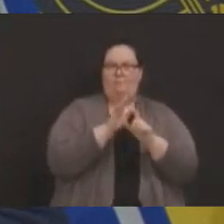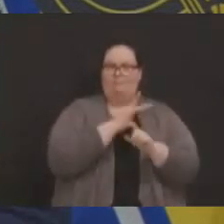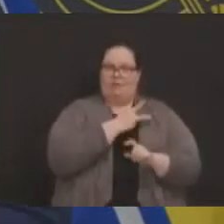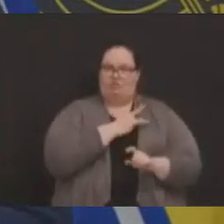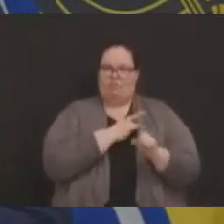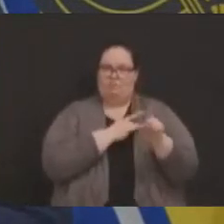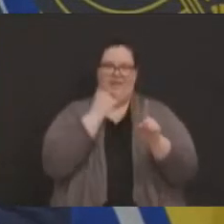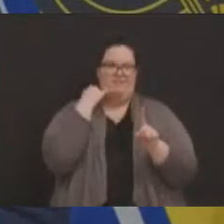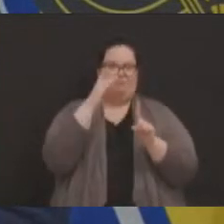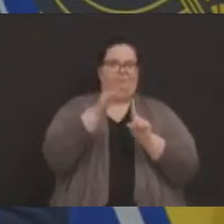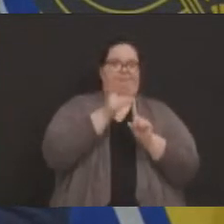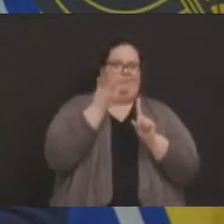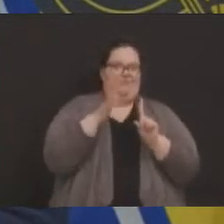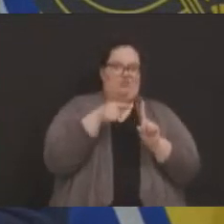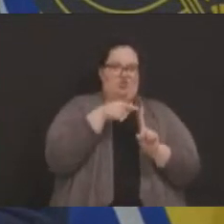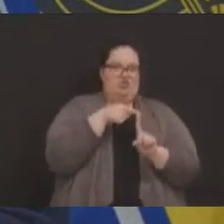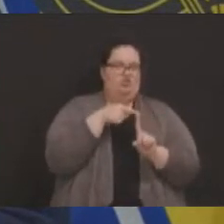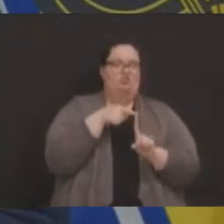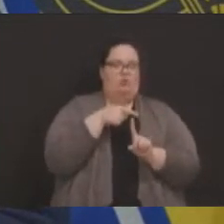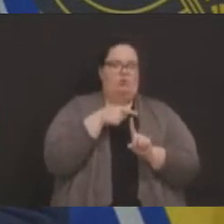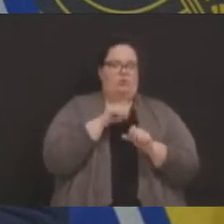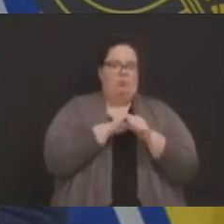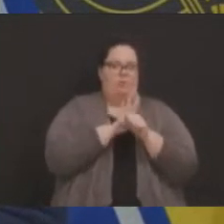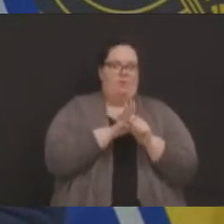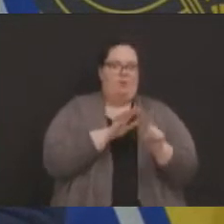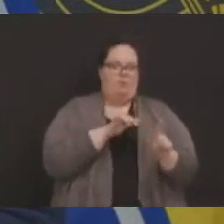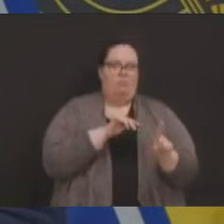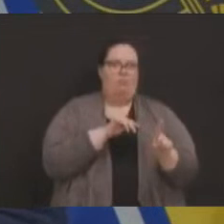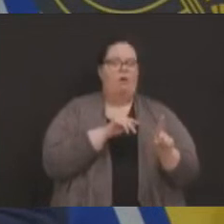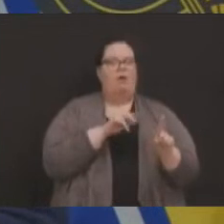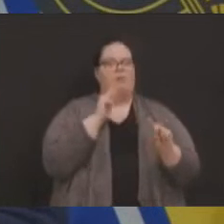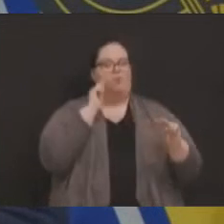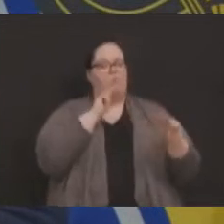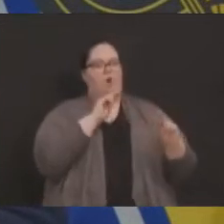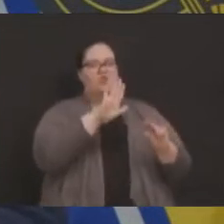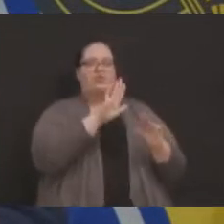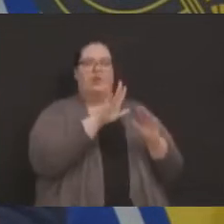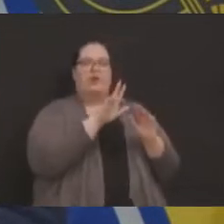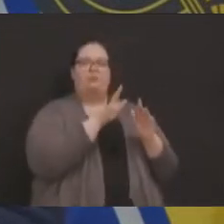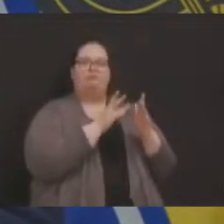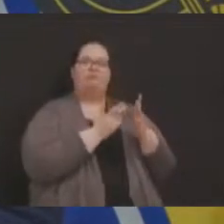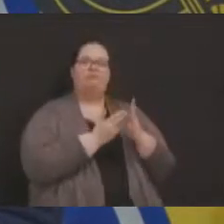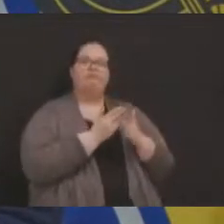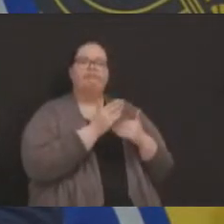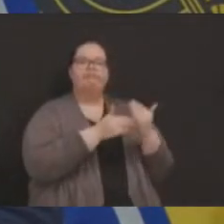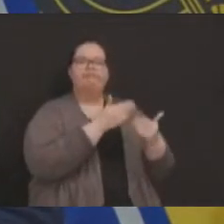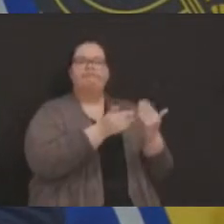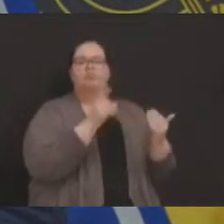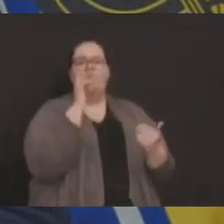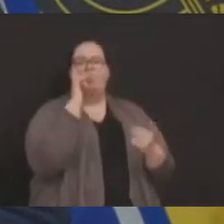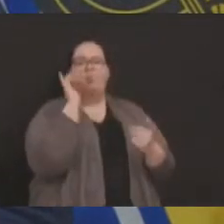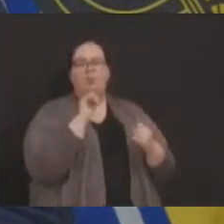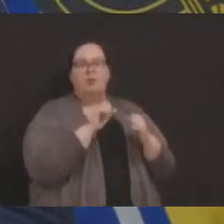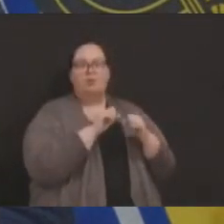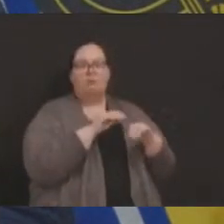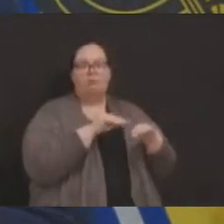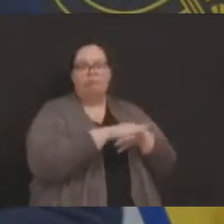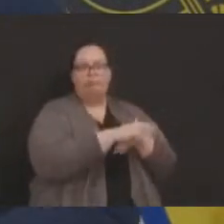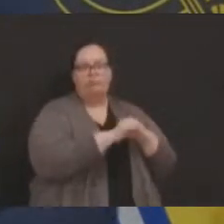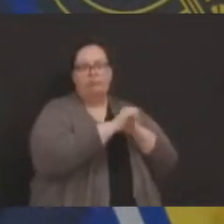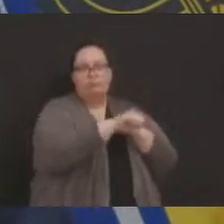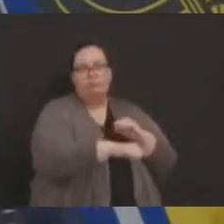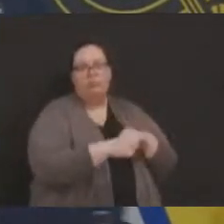effects are. And I would be very happy to get you the researcher on that, and you could follow up with them to see where they're at